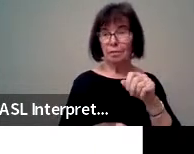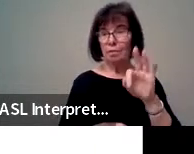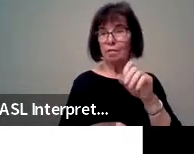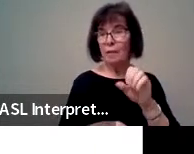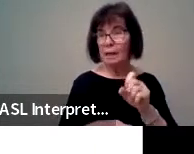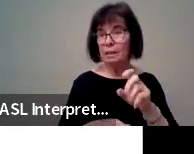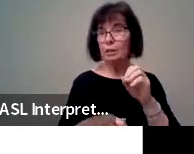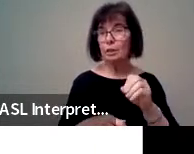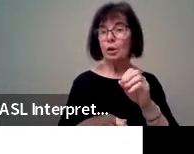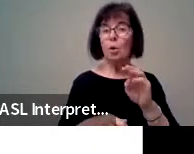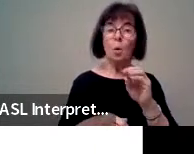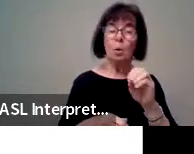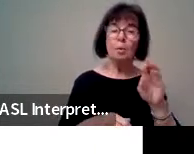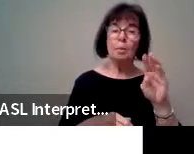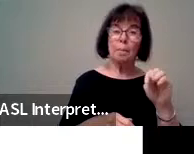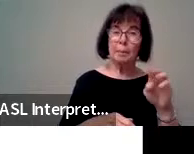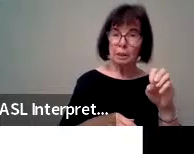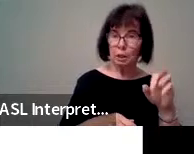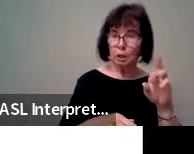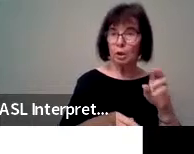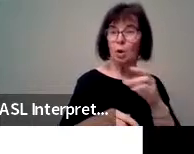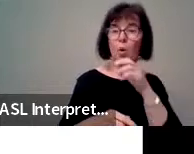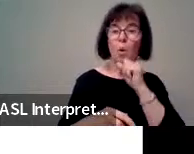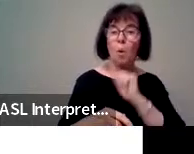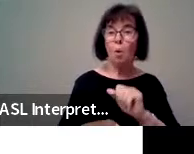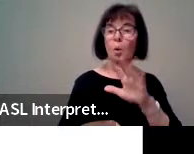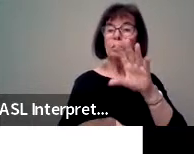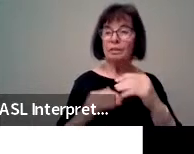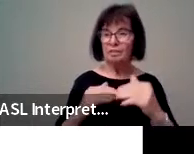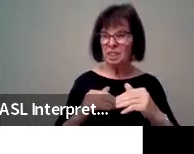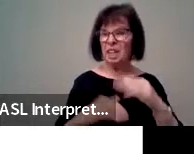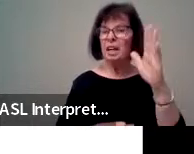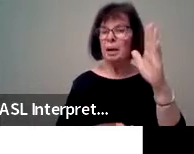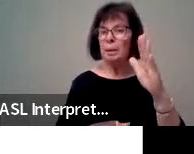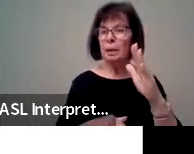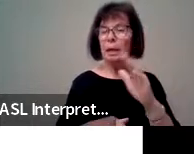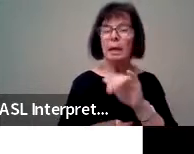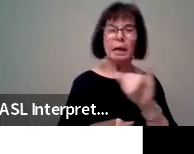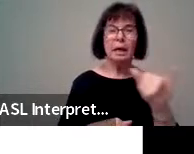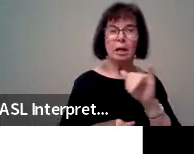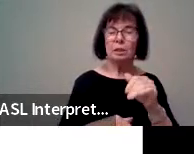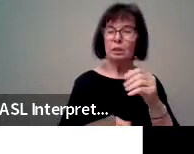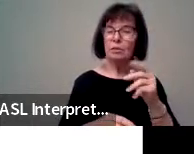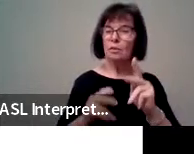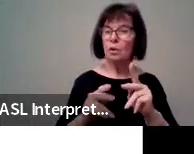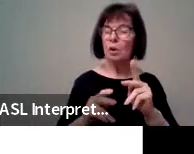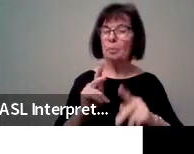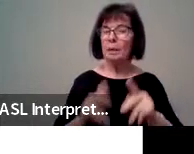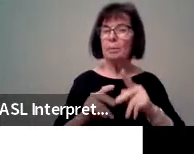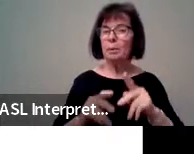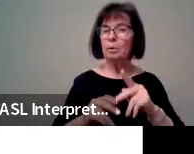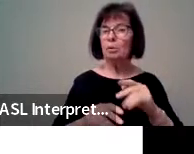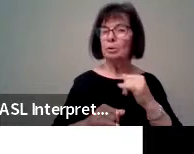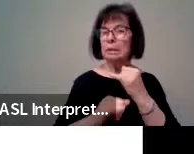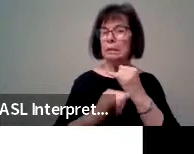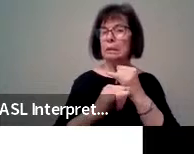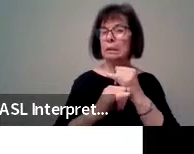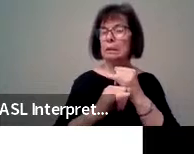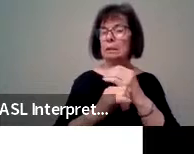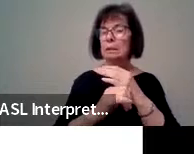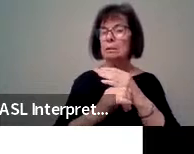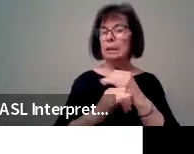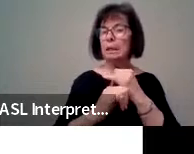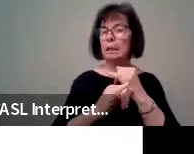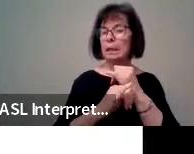up. And they are also allowed for immune compromised people. So that could be actually a